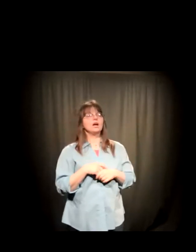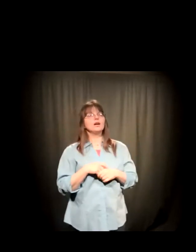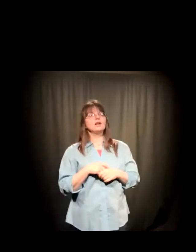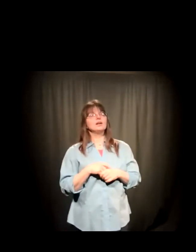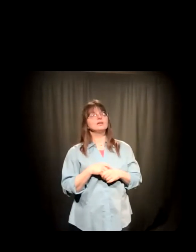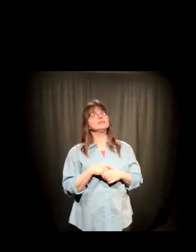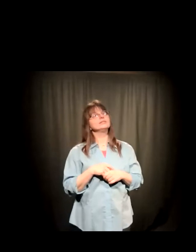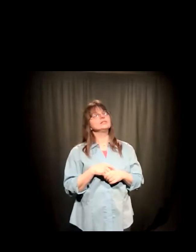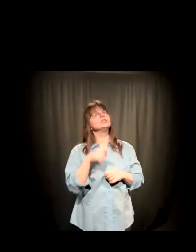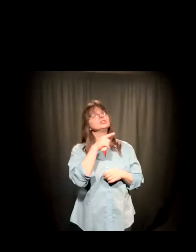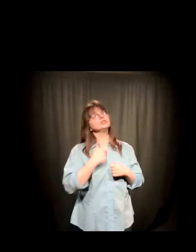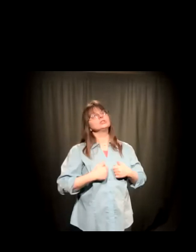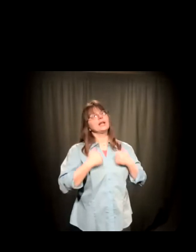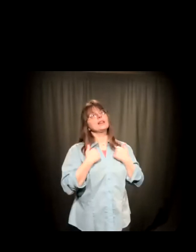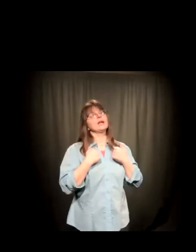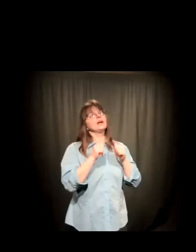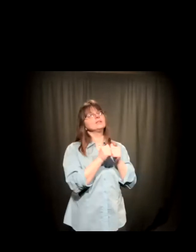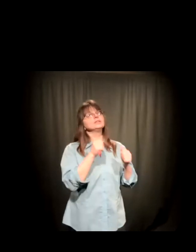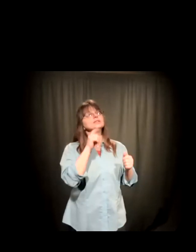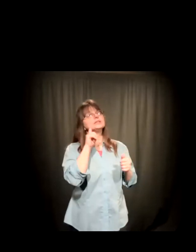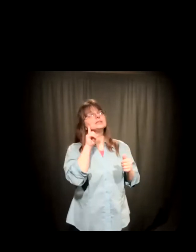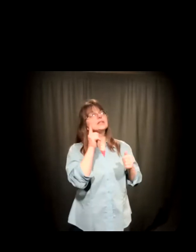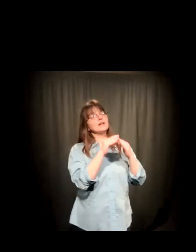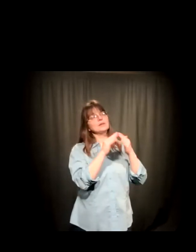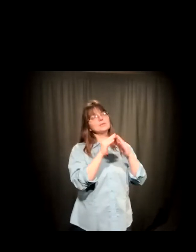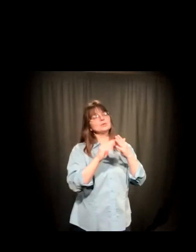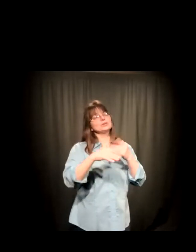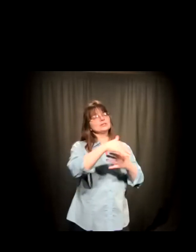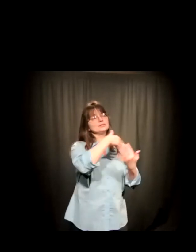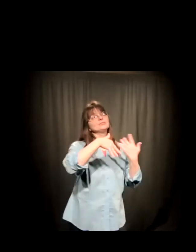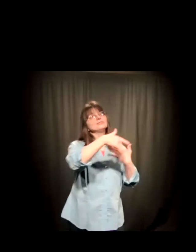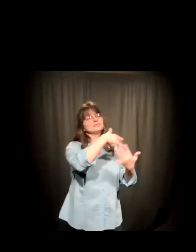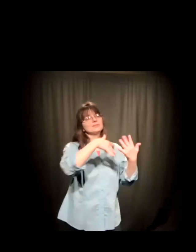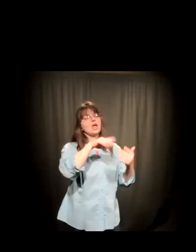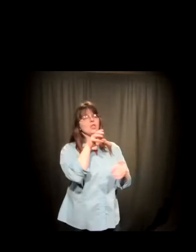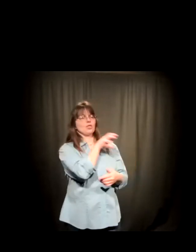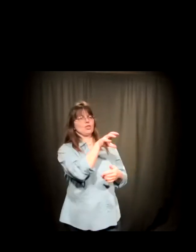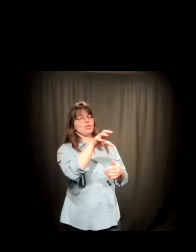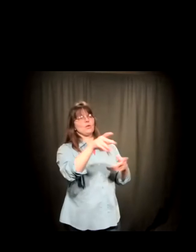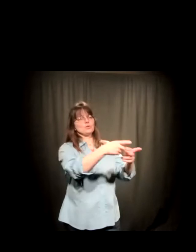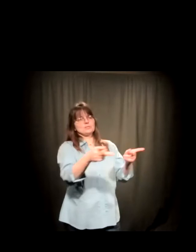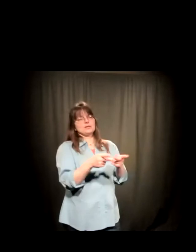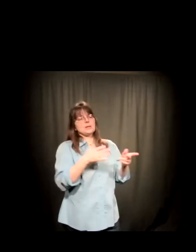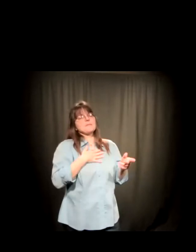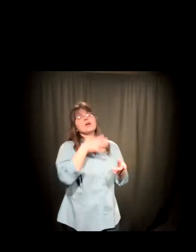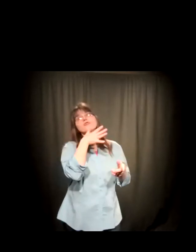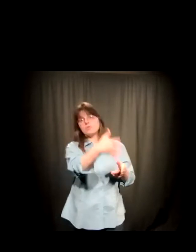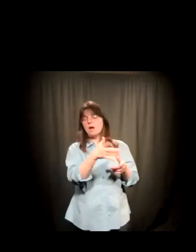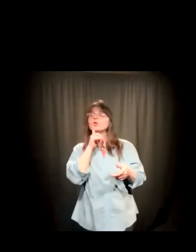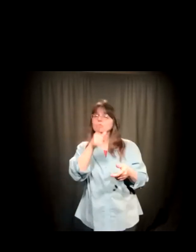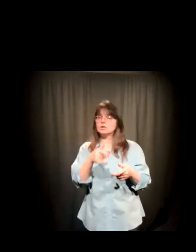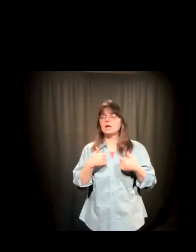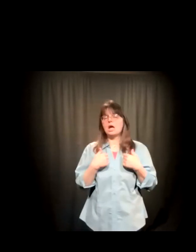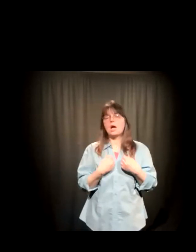use of ASL and observation of deaf cultural norms. And in those spaces, my grandmother had more access to information than I